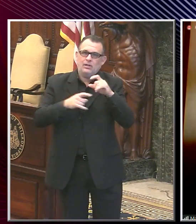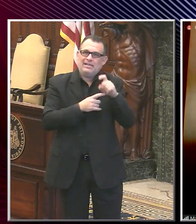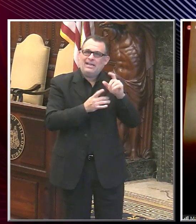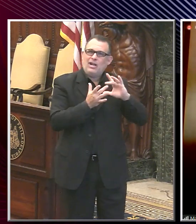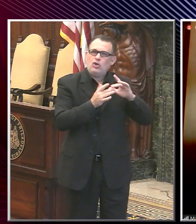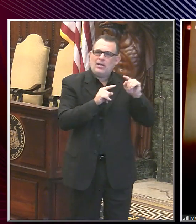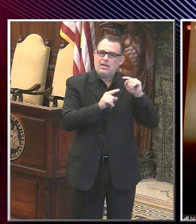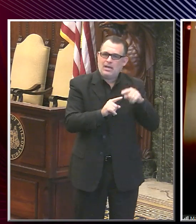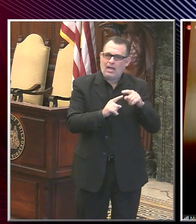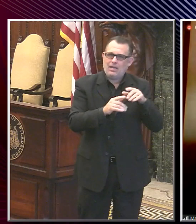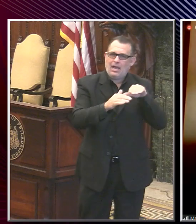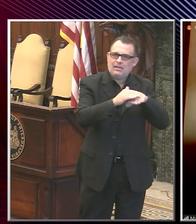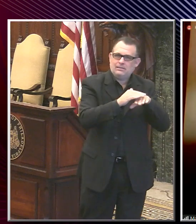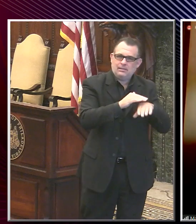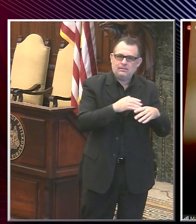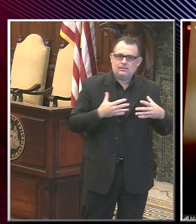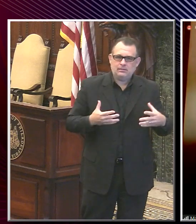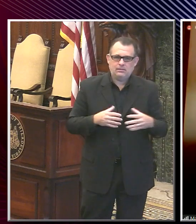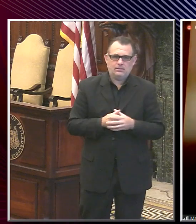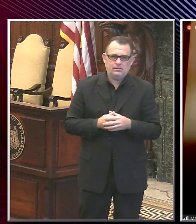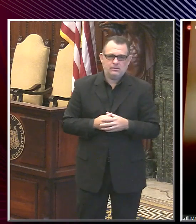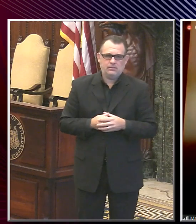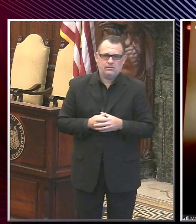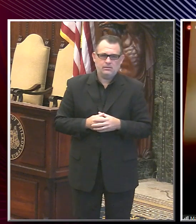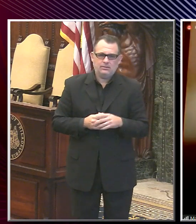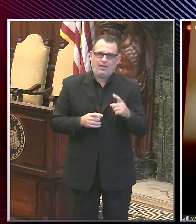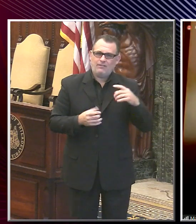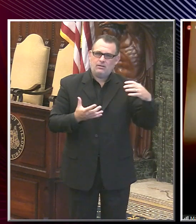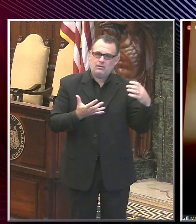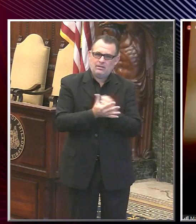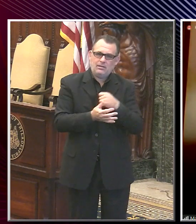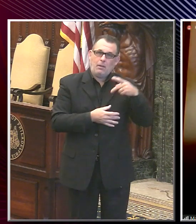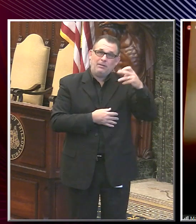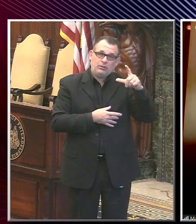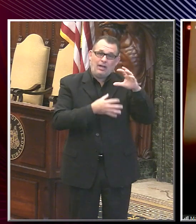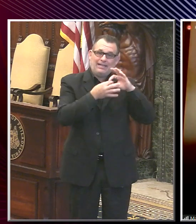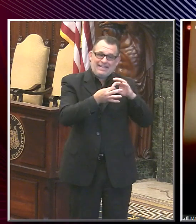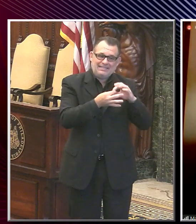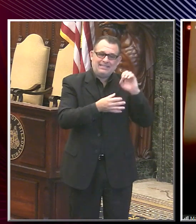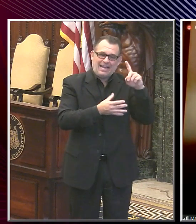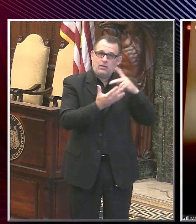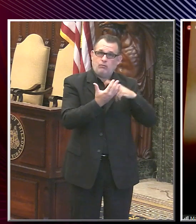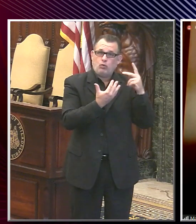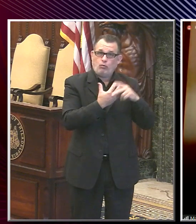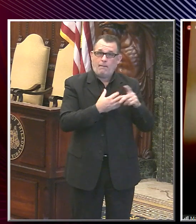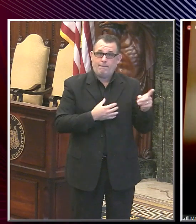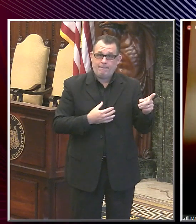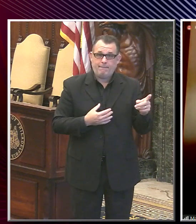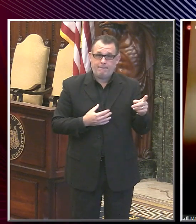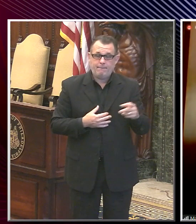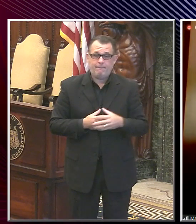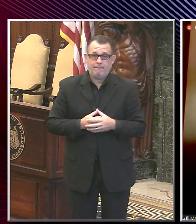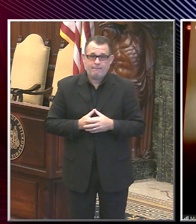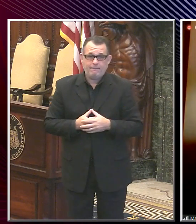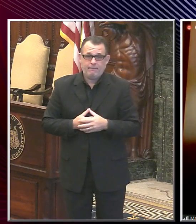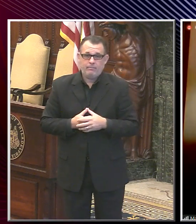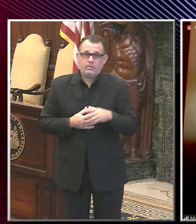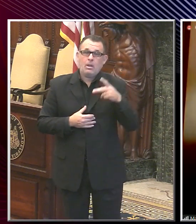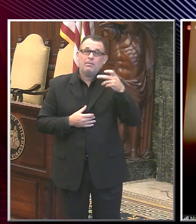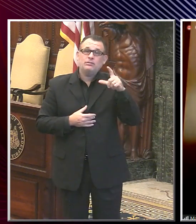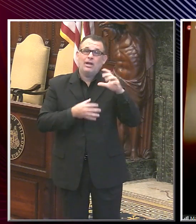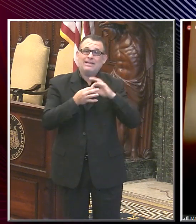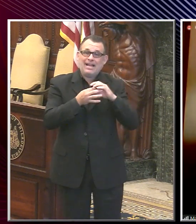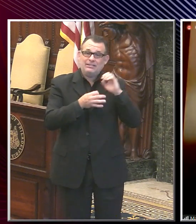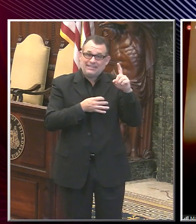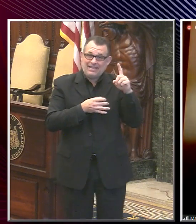should seek out a different program that we announced earlier, PHL Connected. Families interested in PHL Connected should